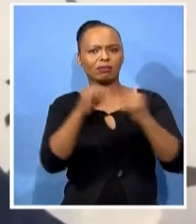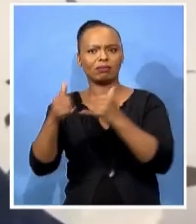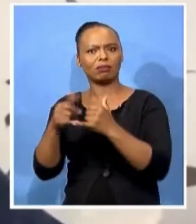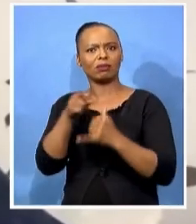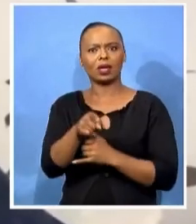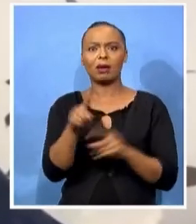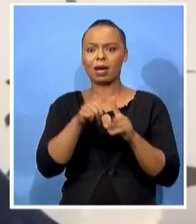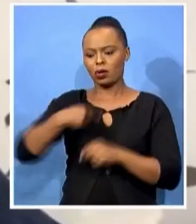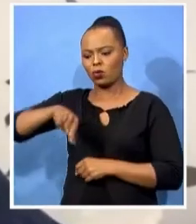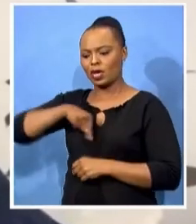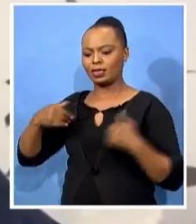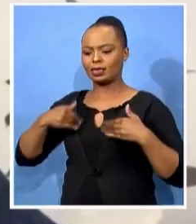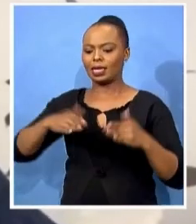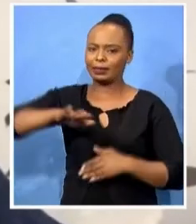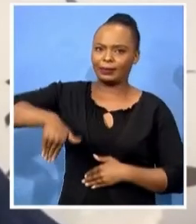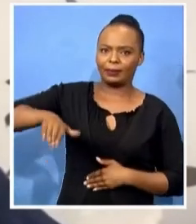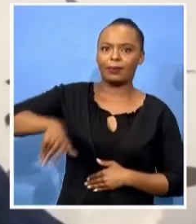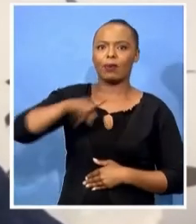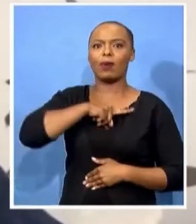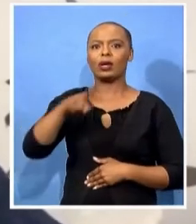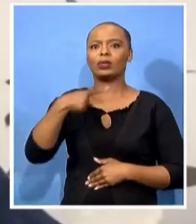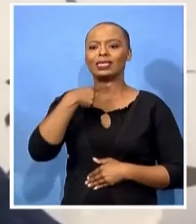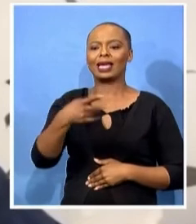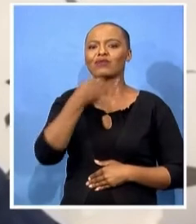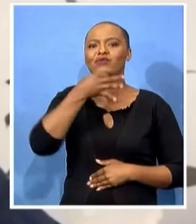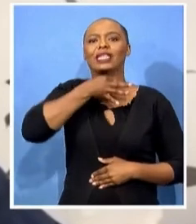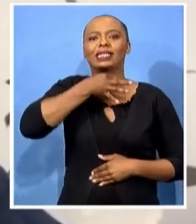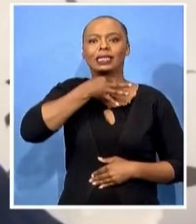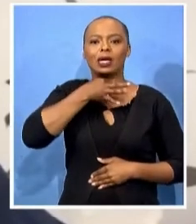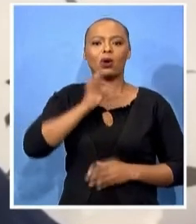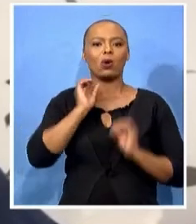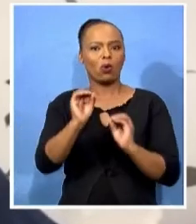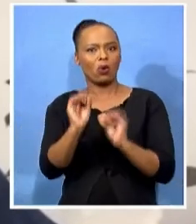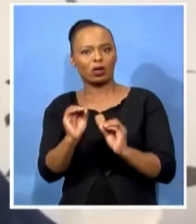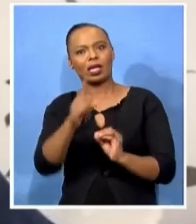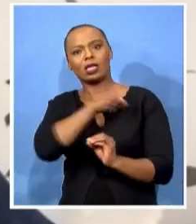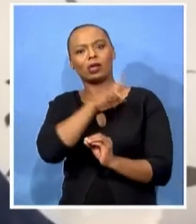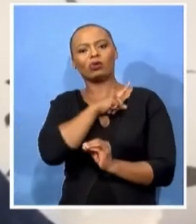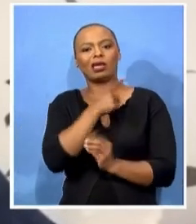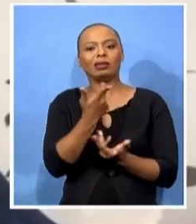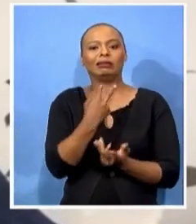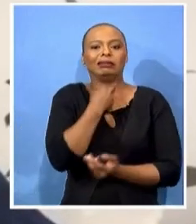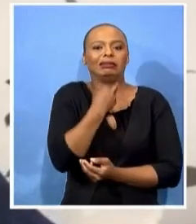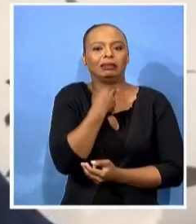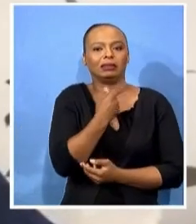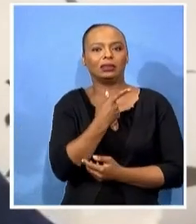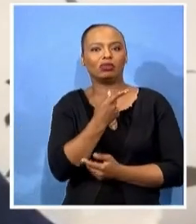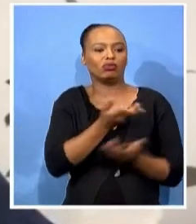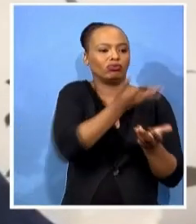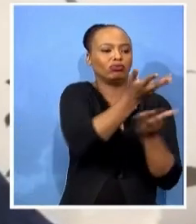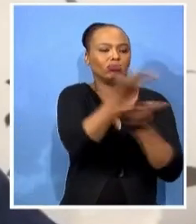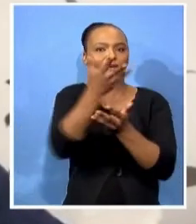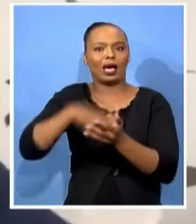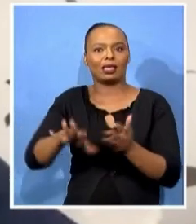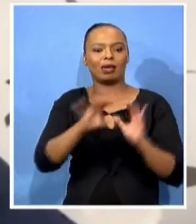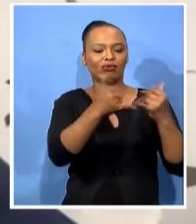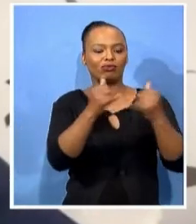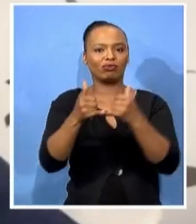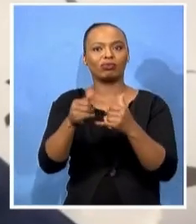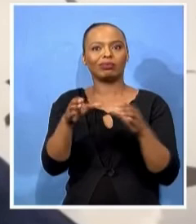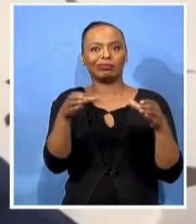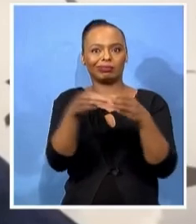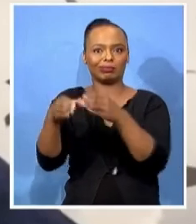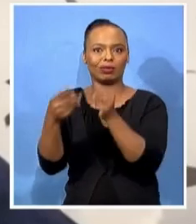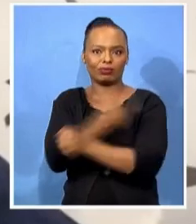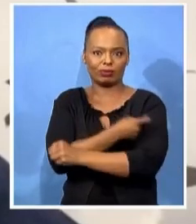had outlined. And so, again, like I said, it's clear that South Africa was reluctant to get started on this. And often